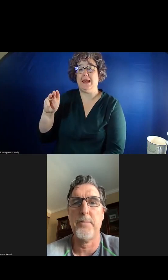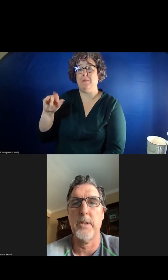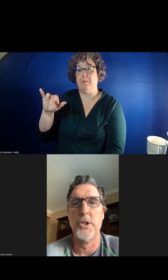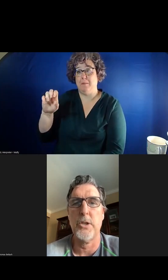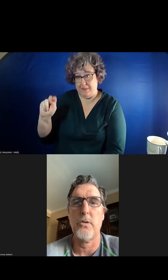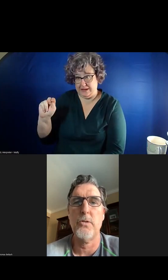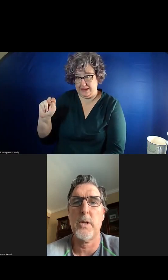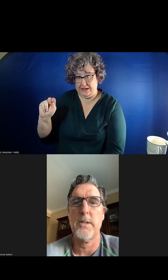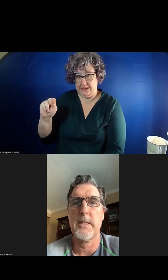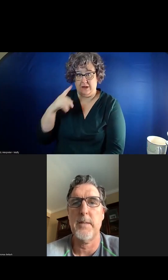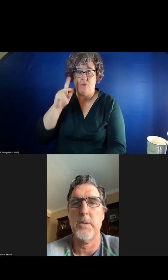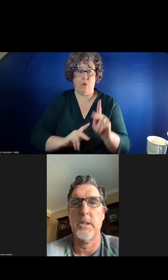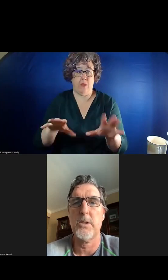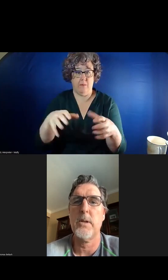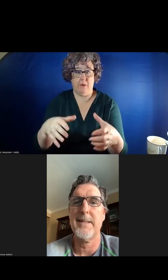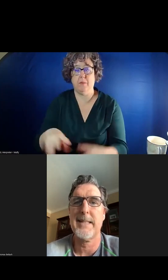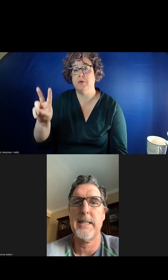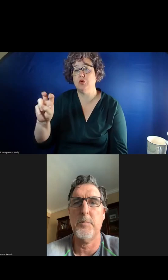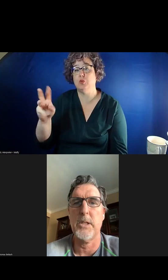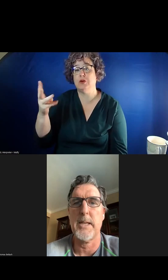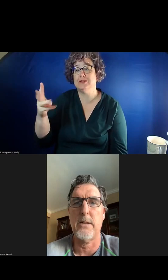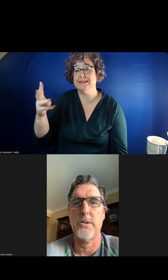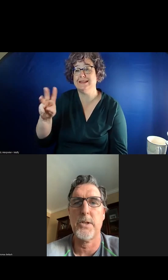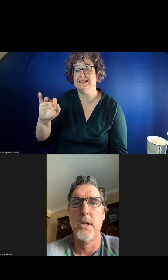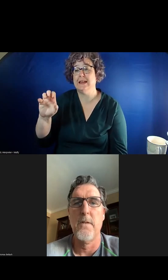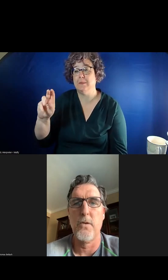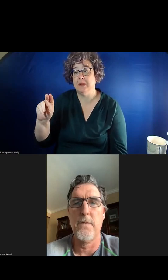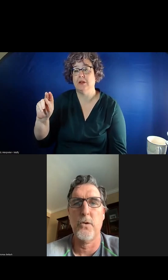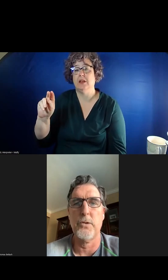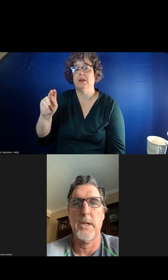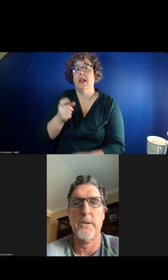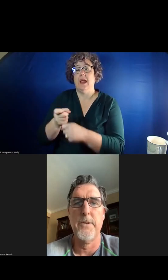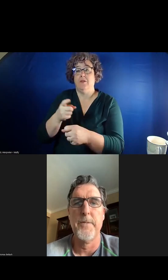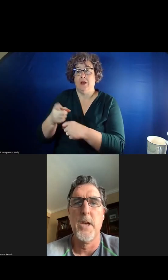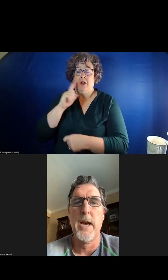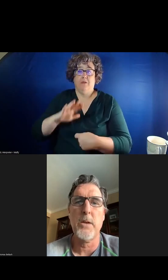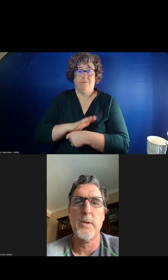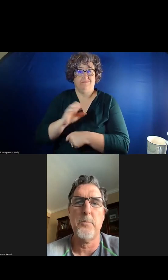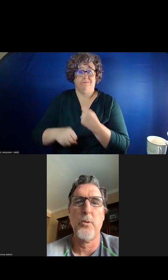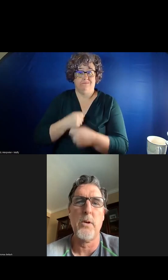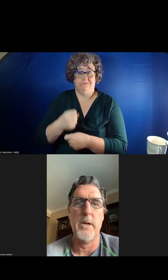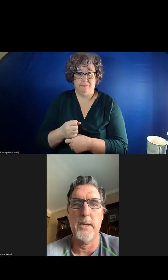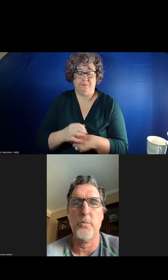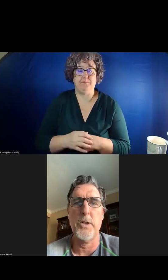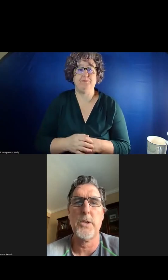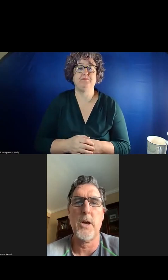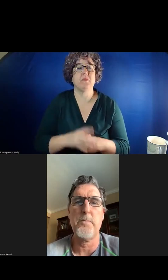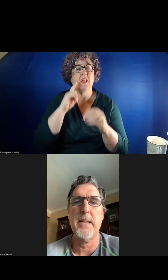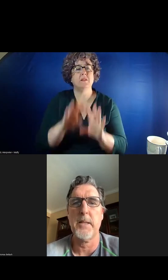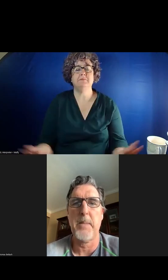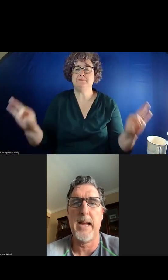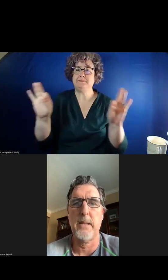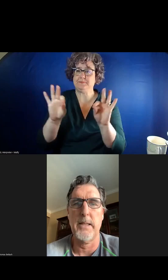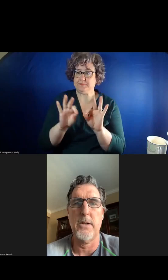for the population, or $216 million for the full year. I think what's important is when you